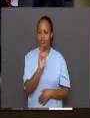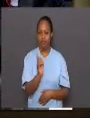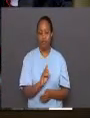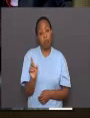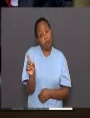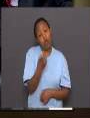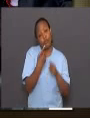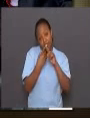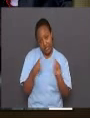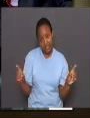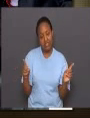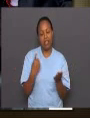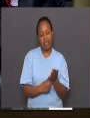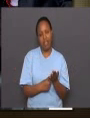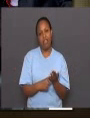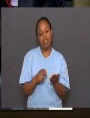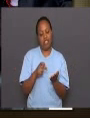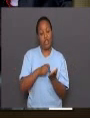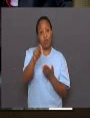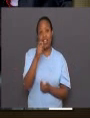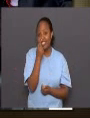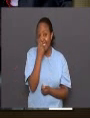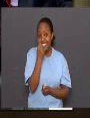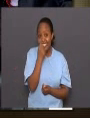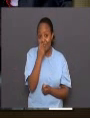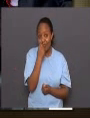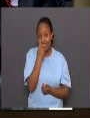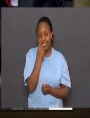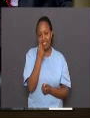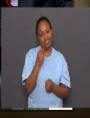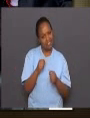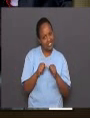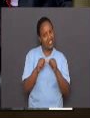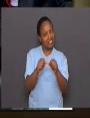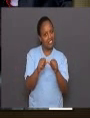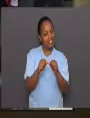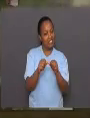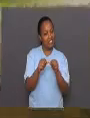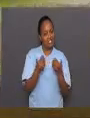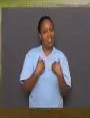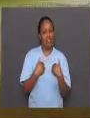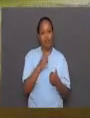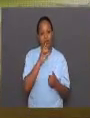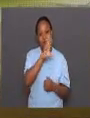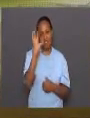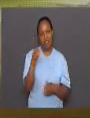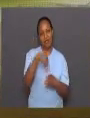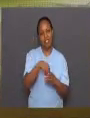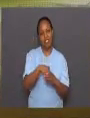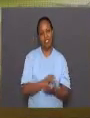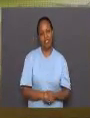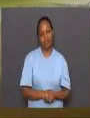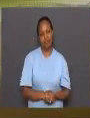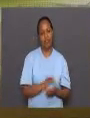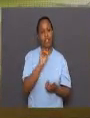Nevertheless, the habit of democracy is steadily catching on. Let me